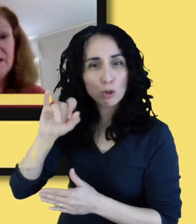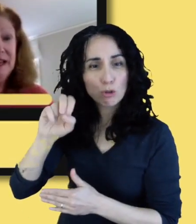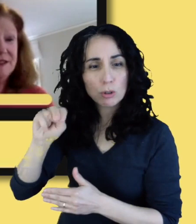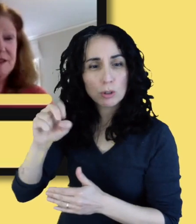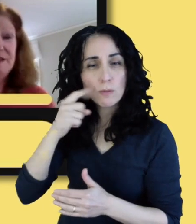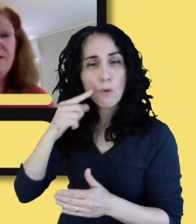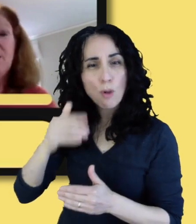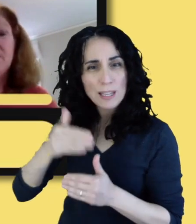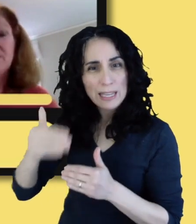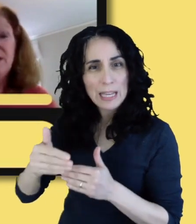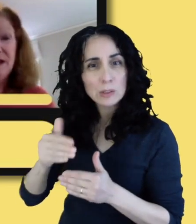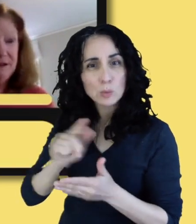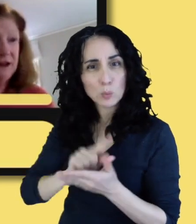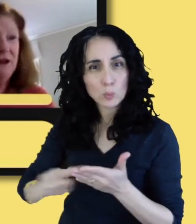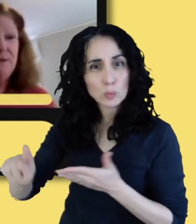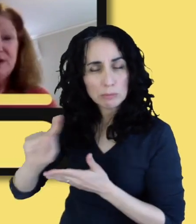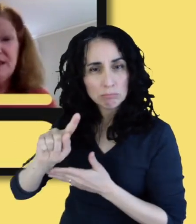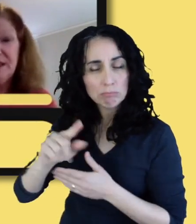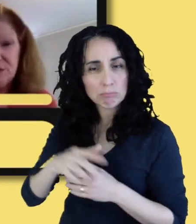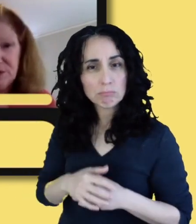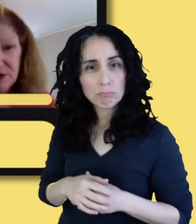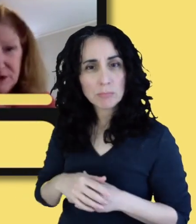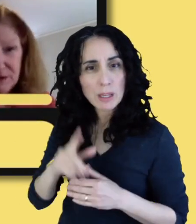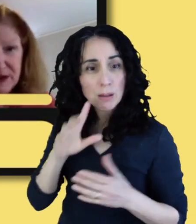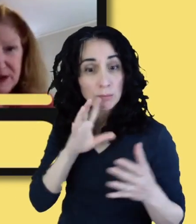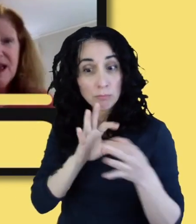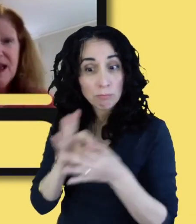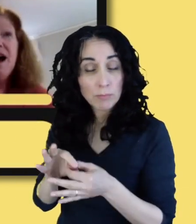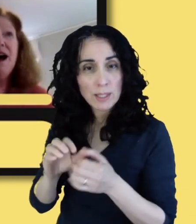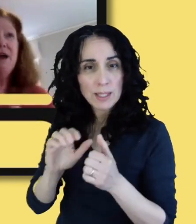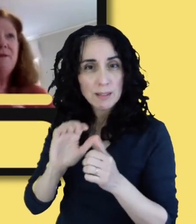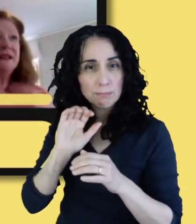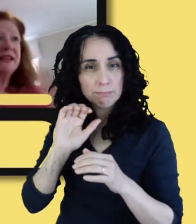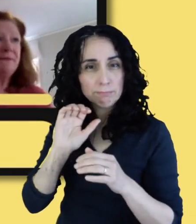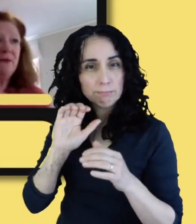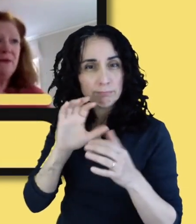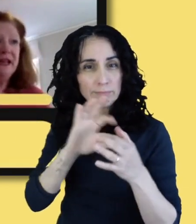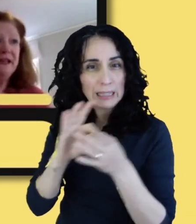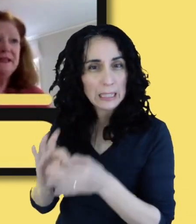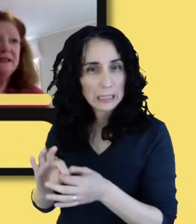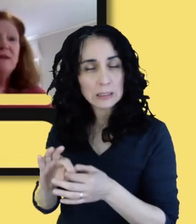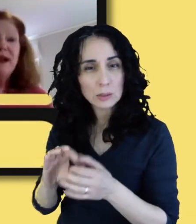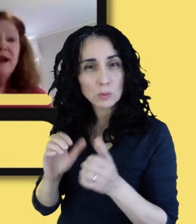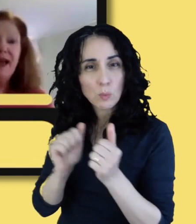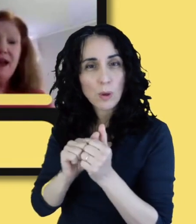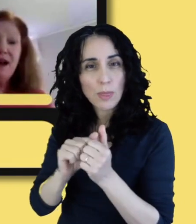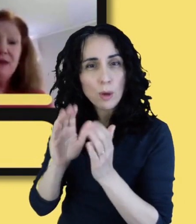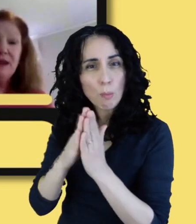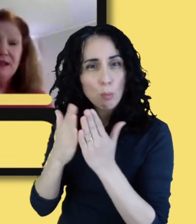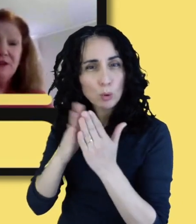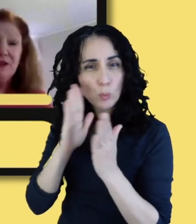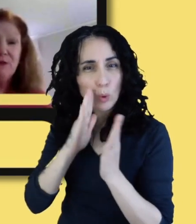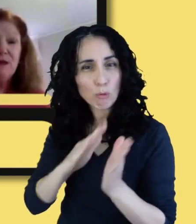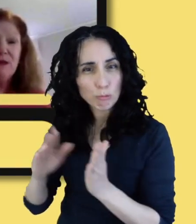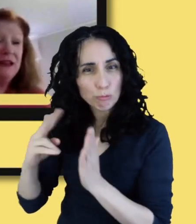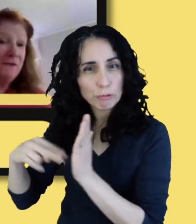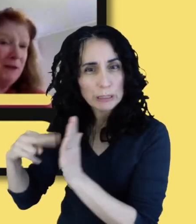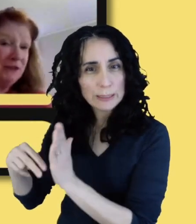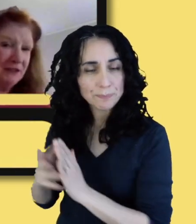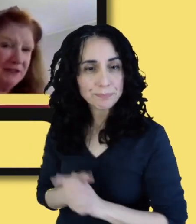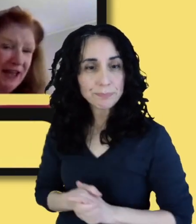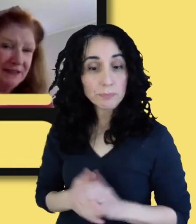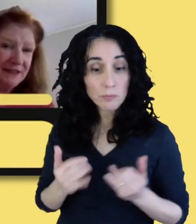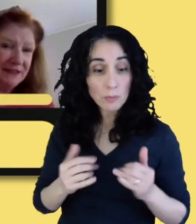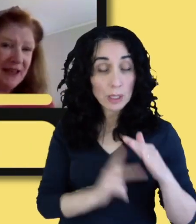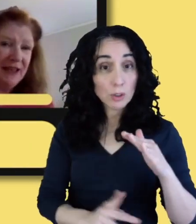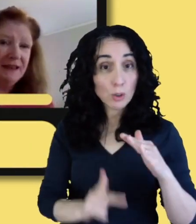that are links for books that the children are going to read. An example is right now in kindergarten, we're working on